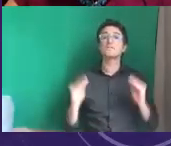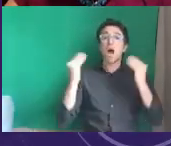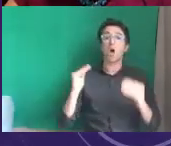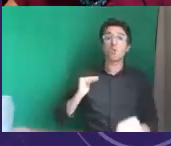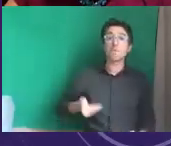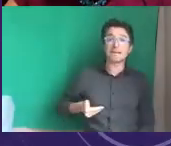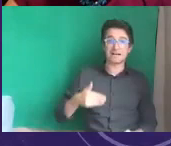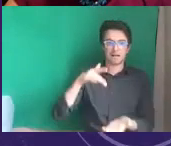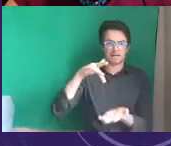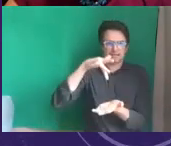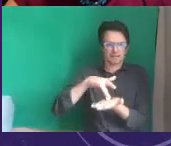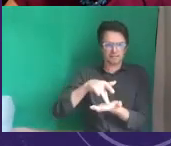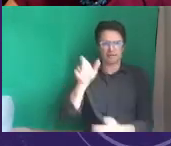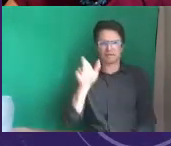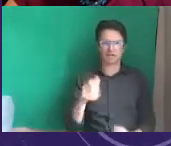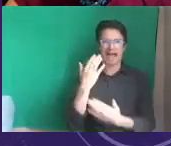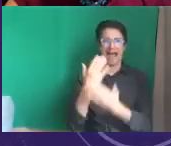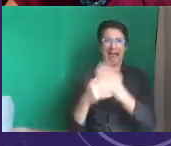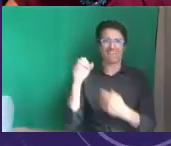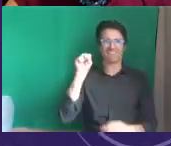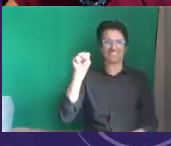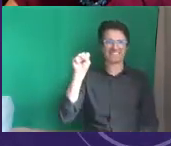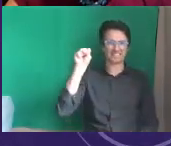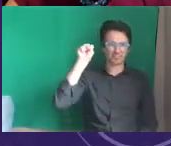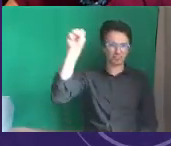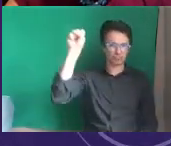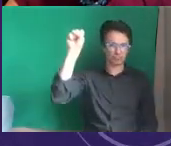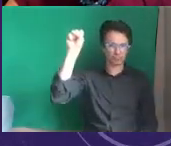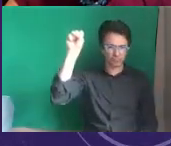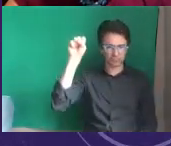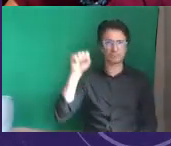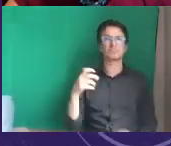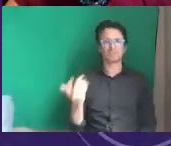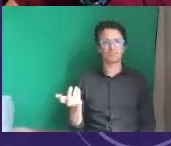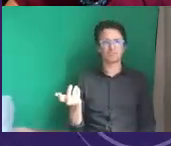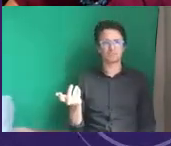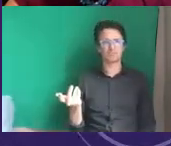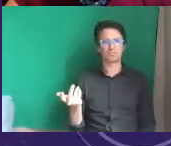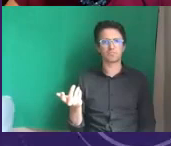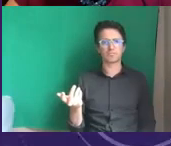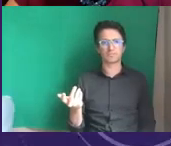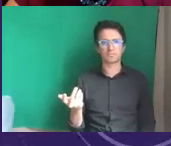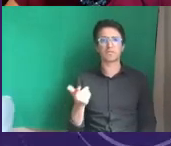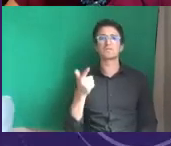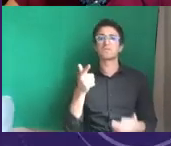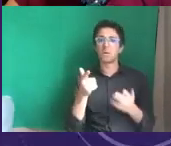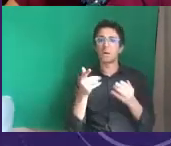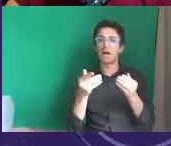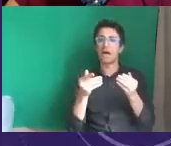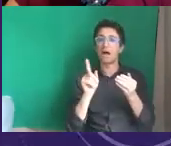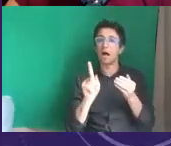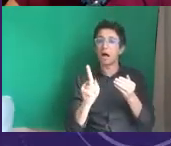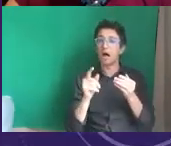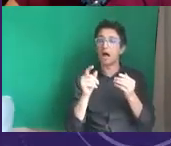writing the alt text needs to know the right language for describing people with disability.